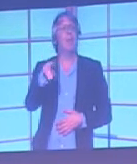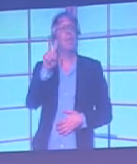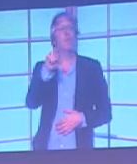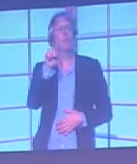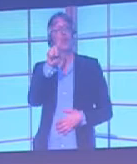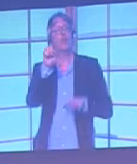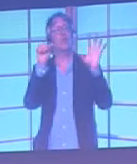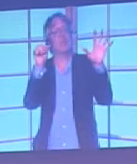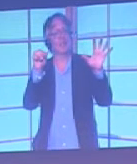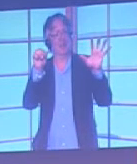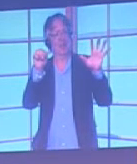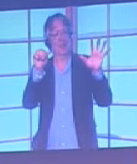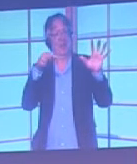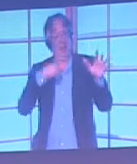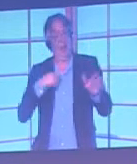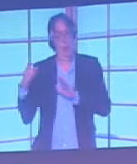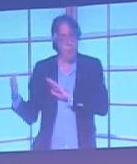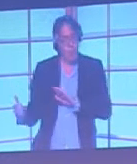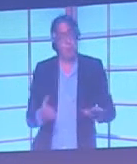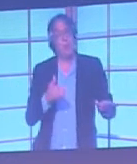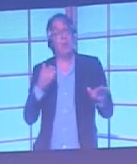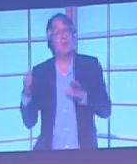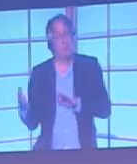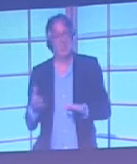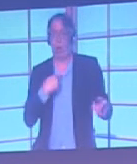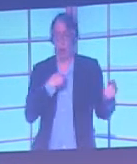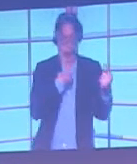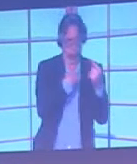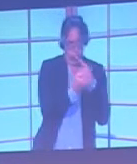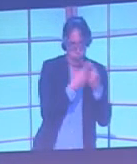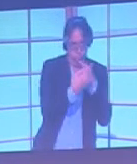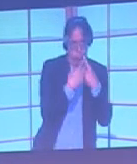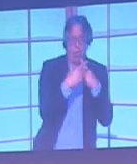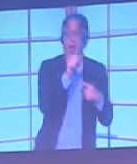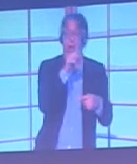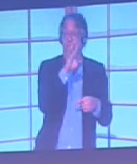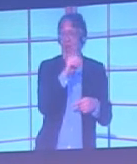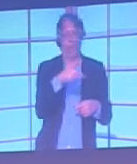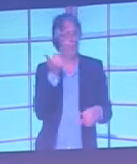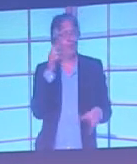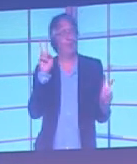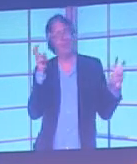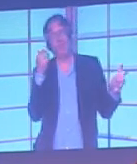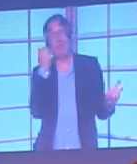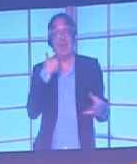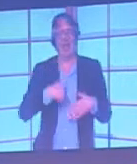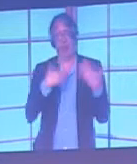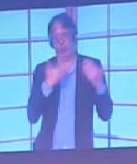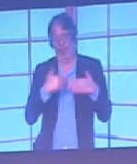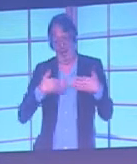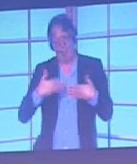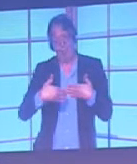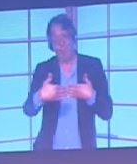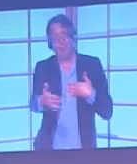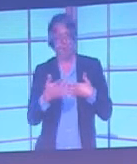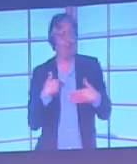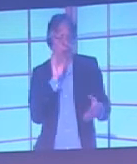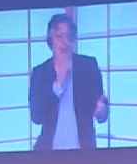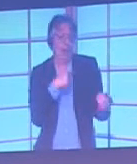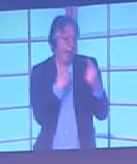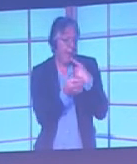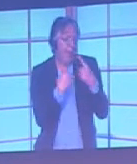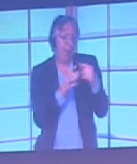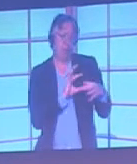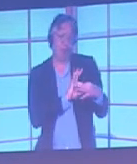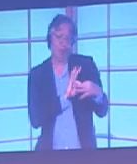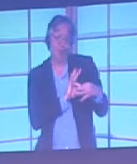and his team, and of course CAFE on a daily basis. So as we go forward, can you, this one? Yeah,